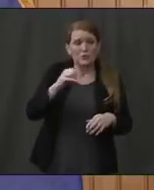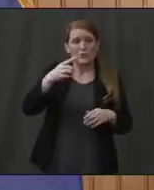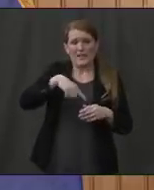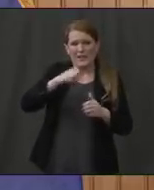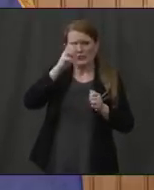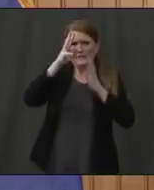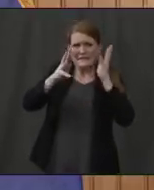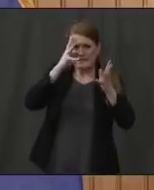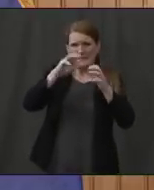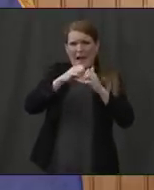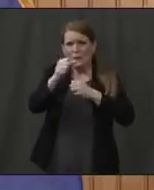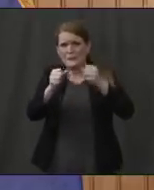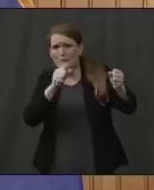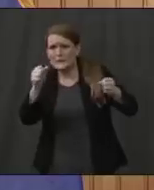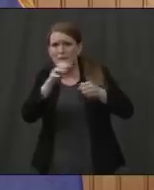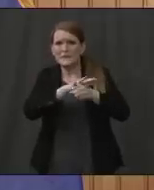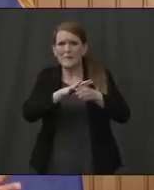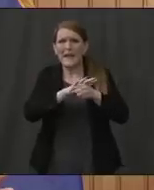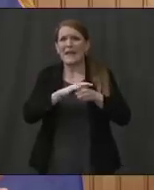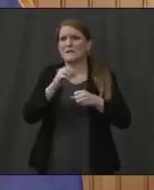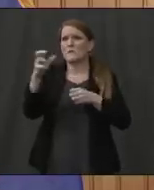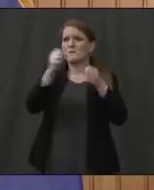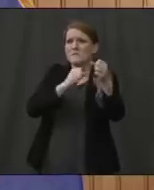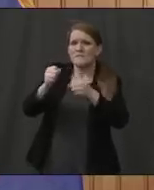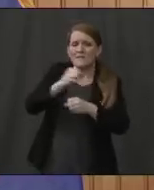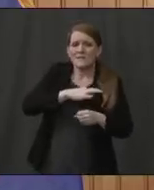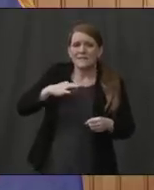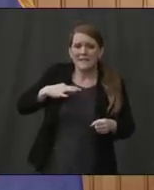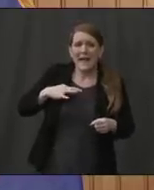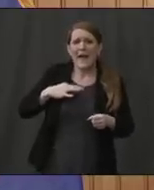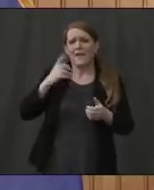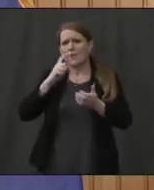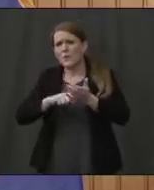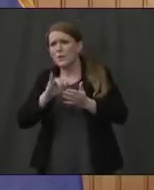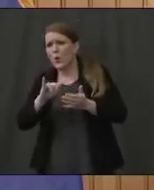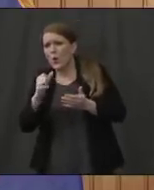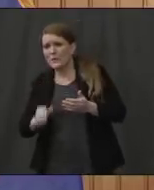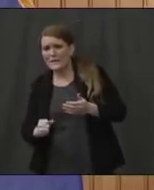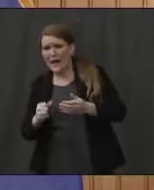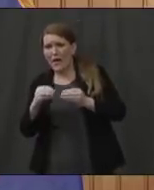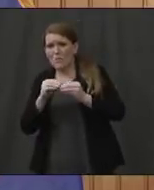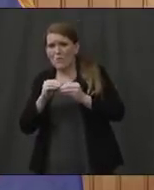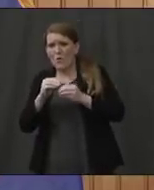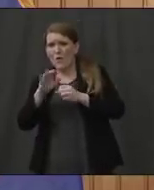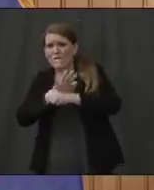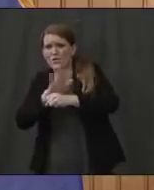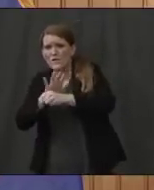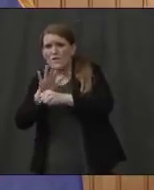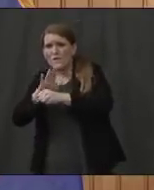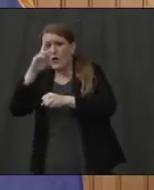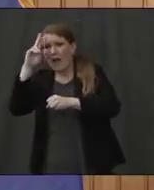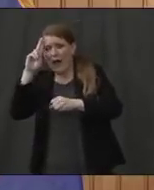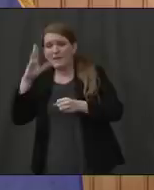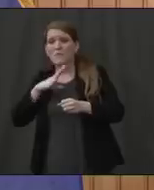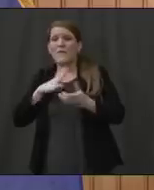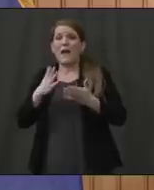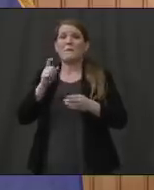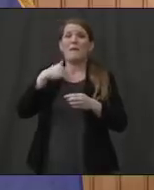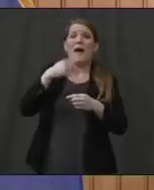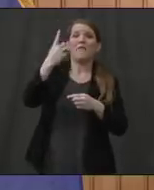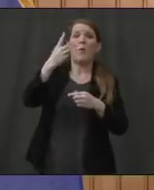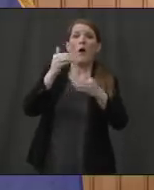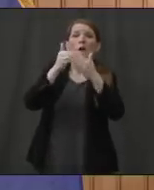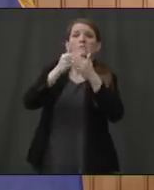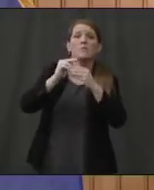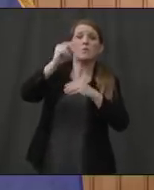sure that, look, if we're crowded in the south, maybe we got some capacity in the northern part of the state. And it could be just the opposite in 3 or 4